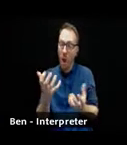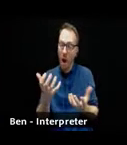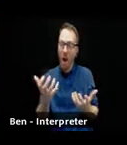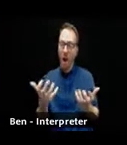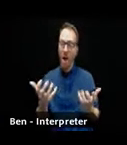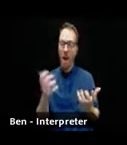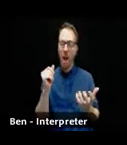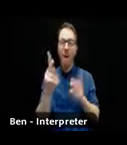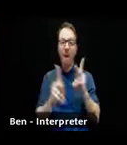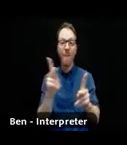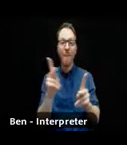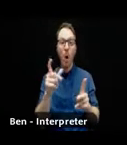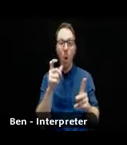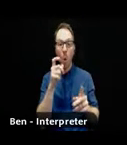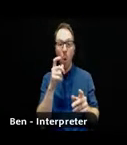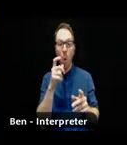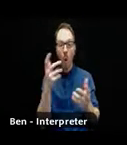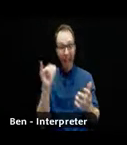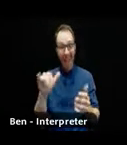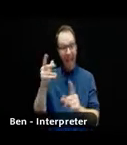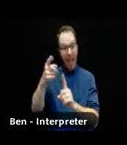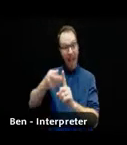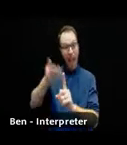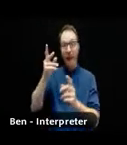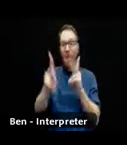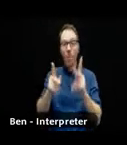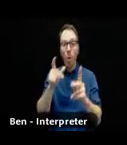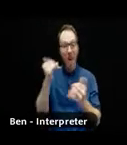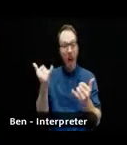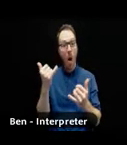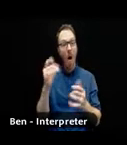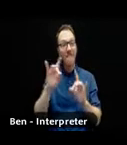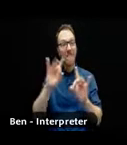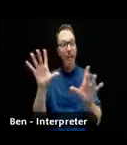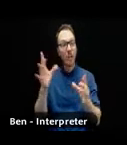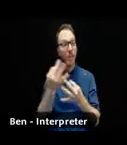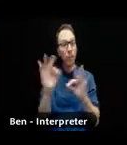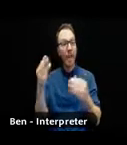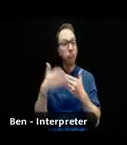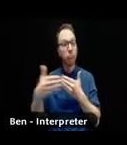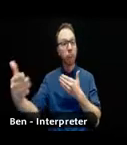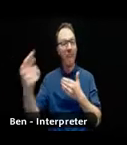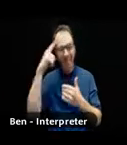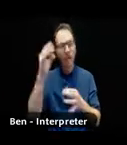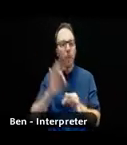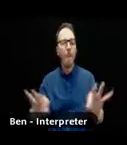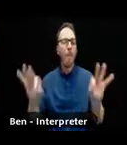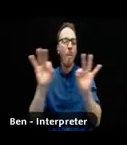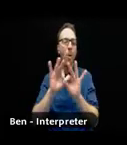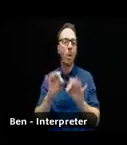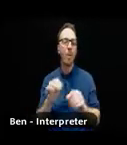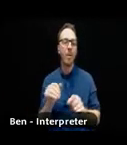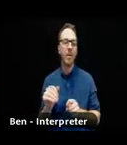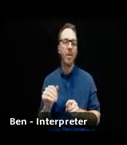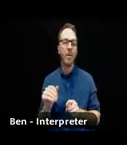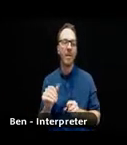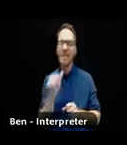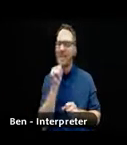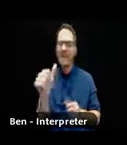folks have stayed violence-free since then. And I think that that's really important to, it doesn't mean